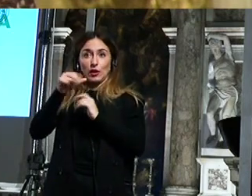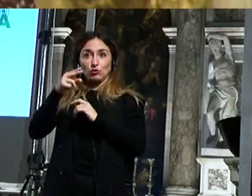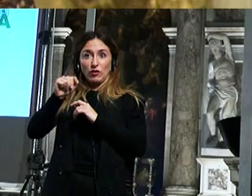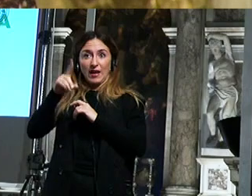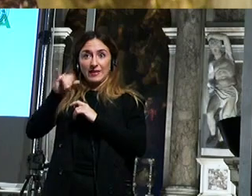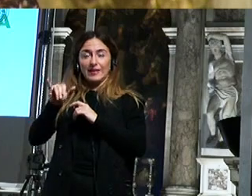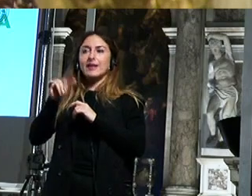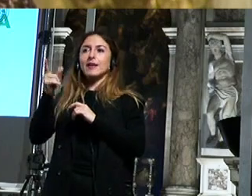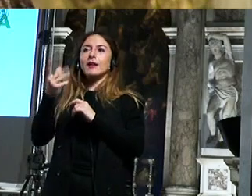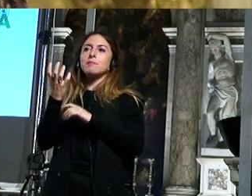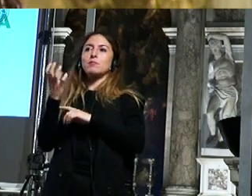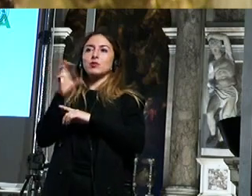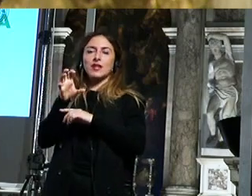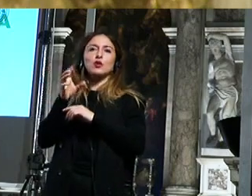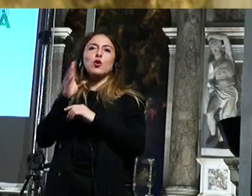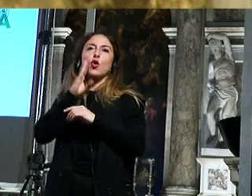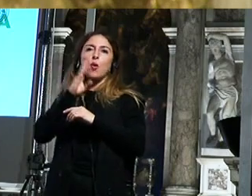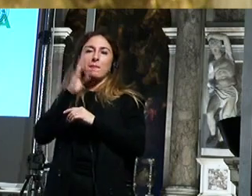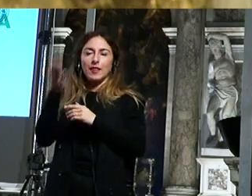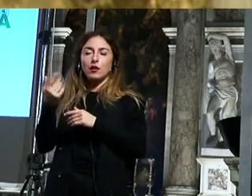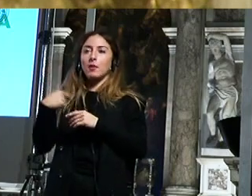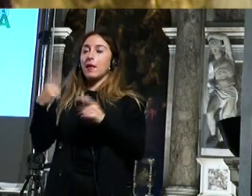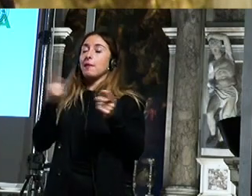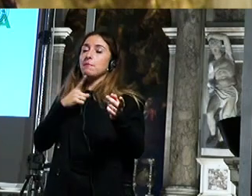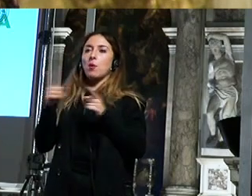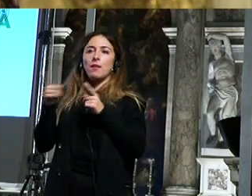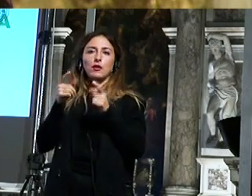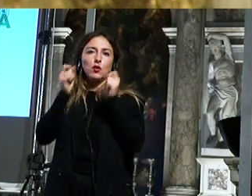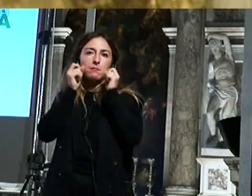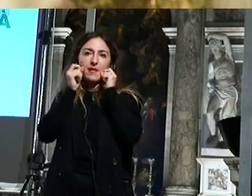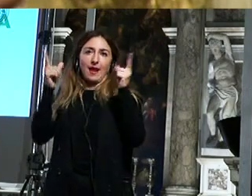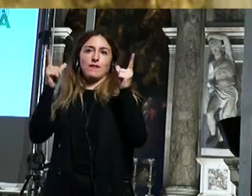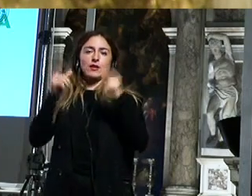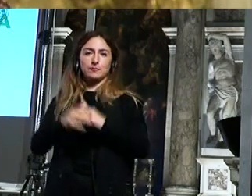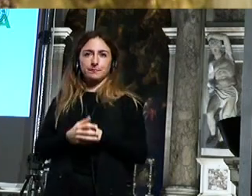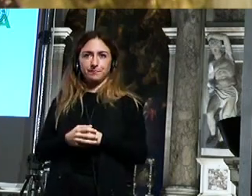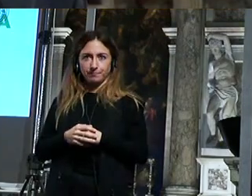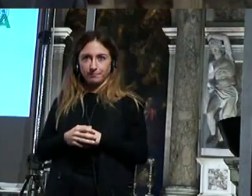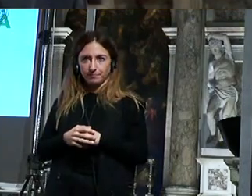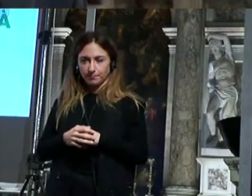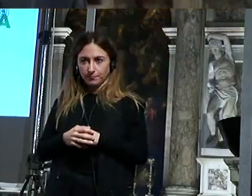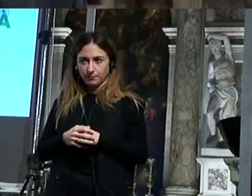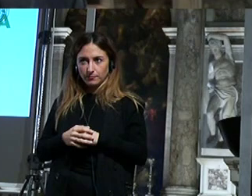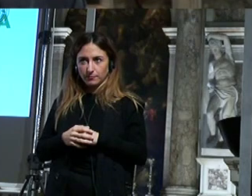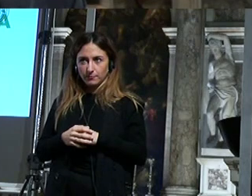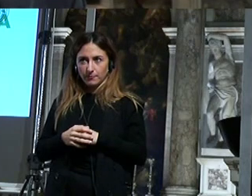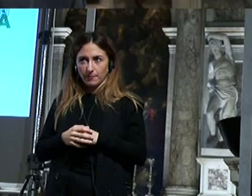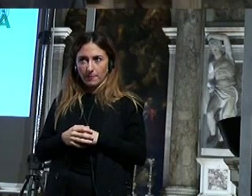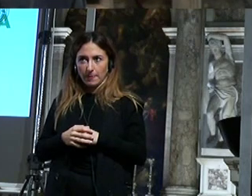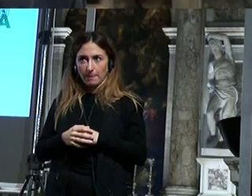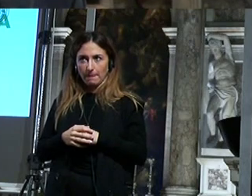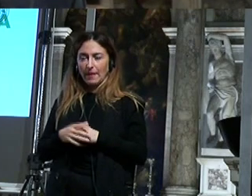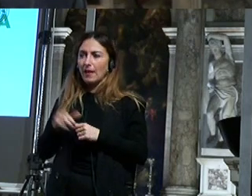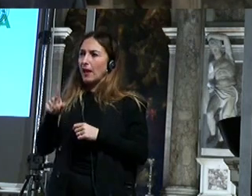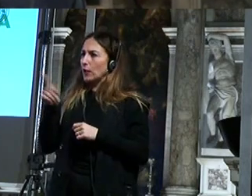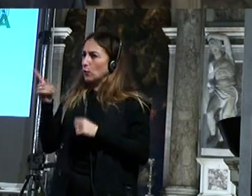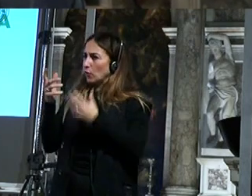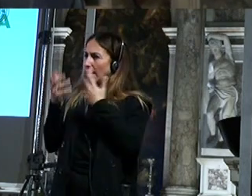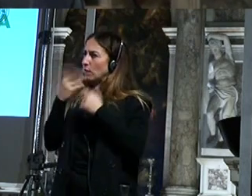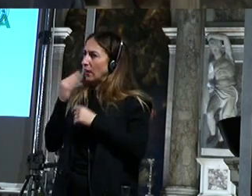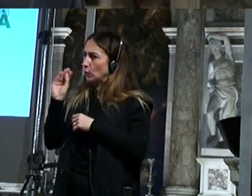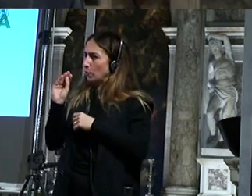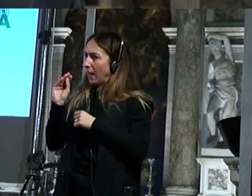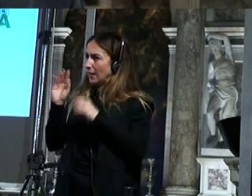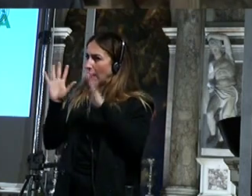moment. Chiara, you wanted to ask something about cinema, I guess. Sì, no. Vai. Allora,